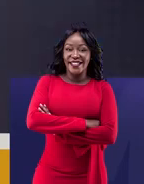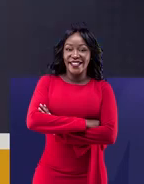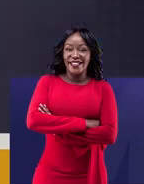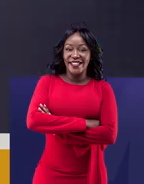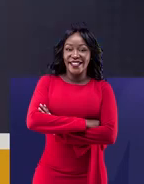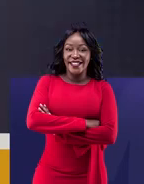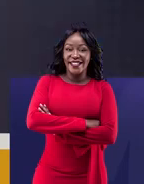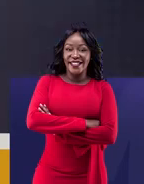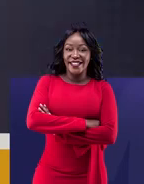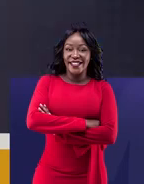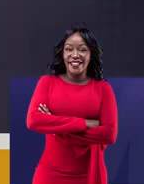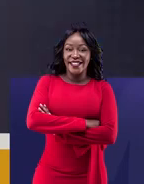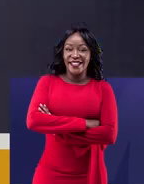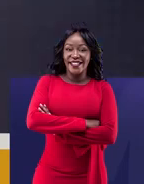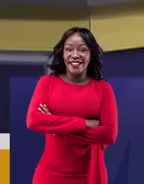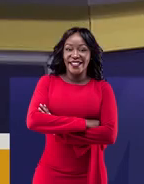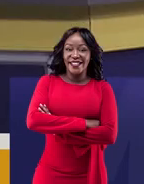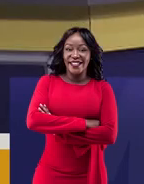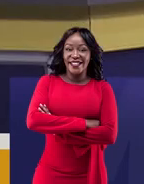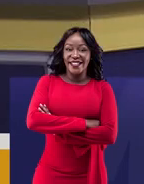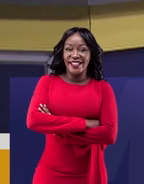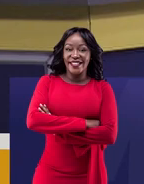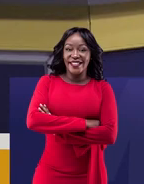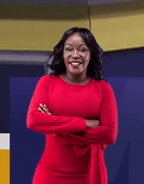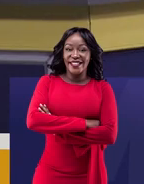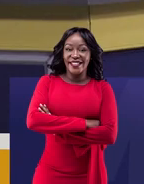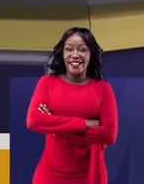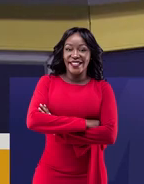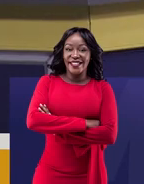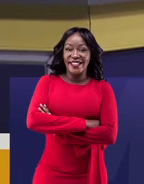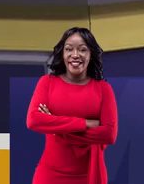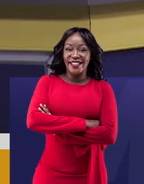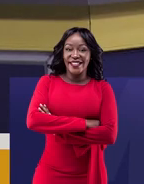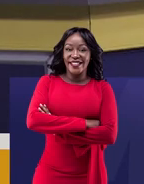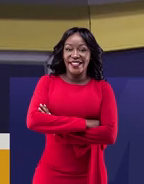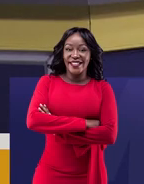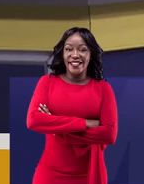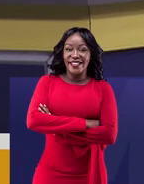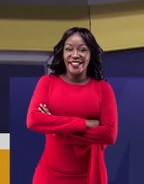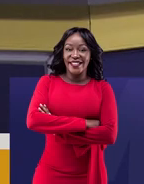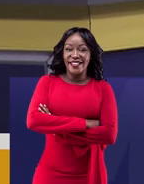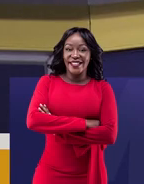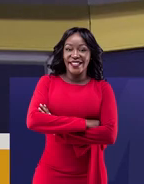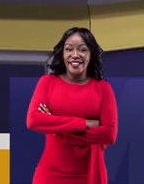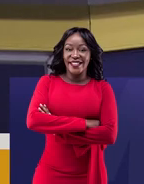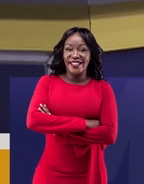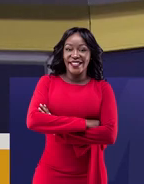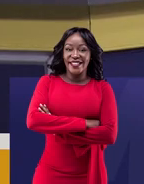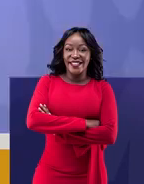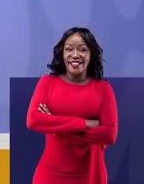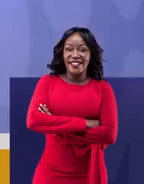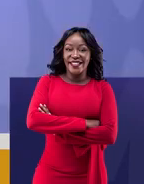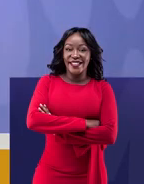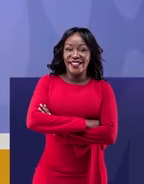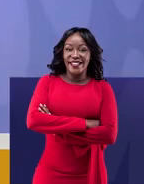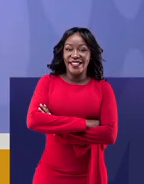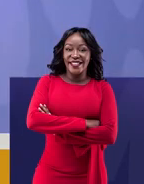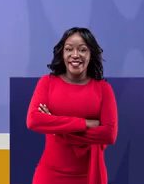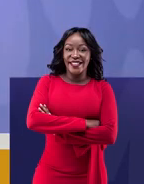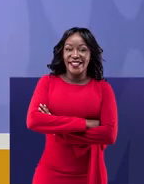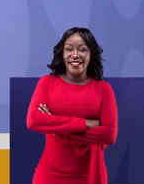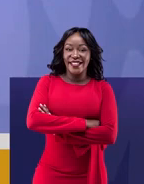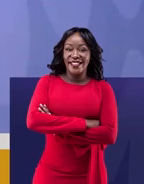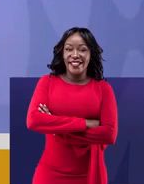for Glovo Kenya. Welcome to Thank you very much. So Glovo wants to become the everything app for cities. What does that